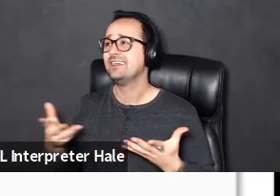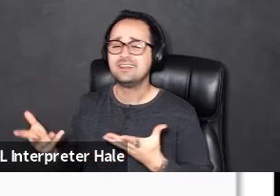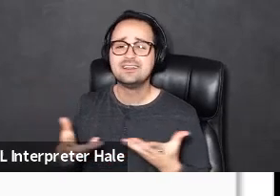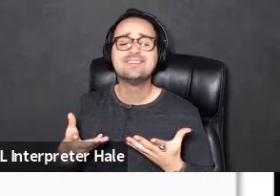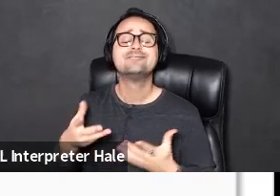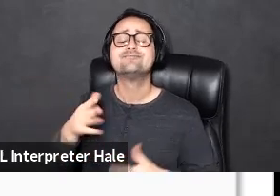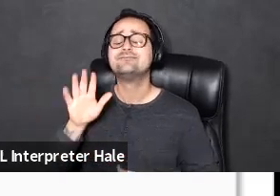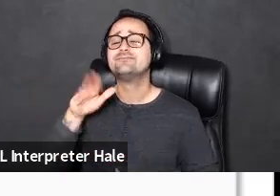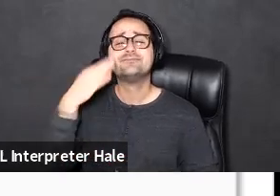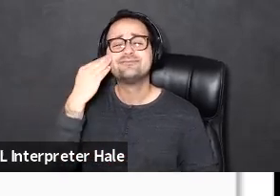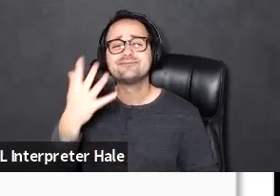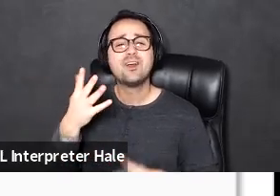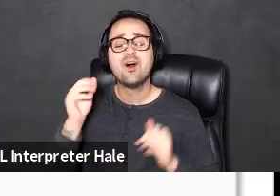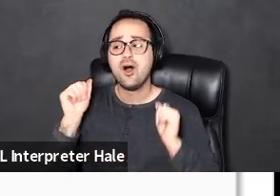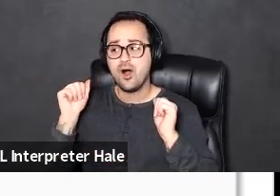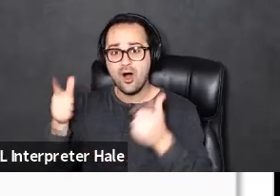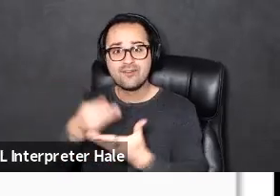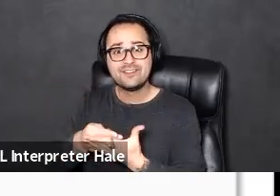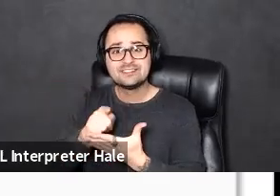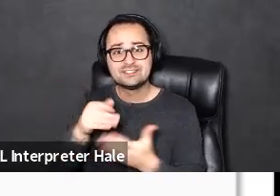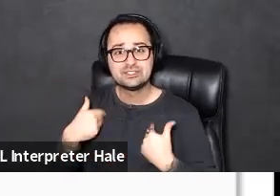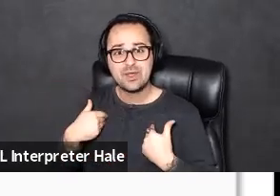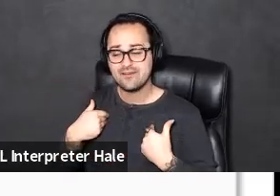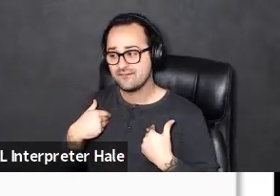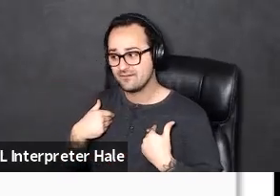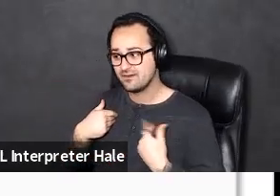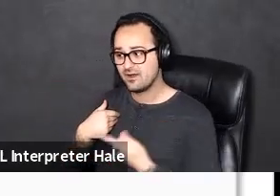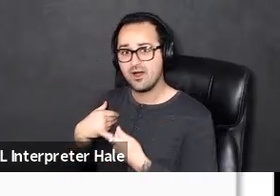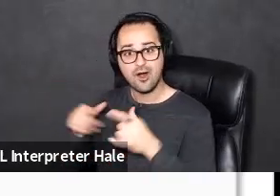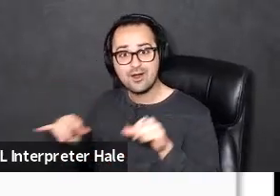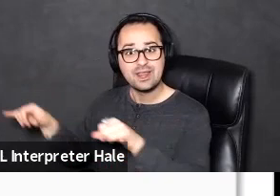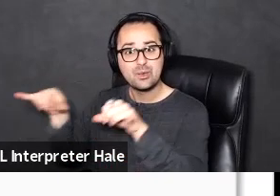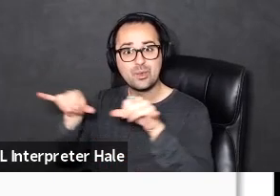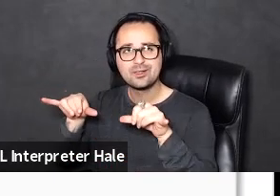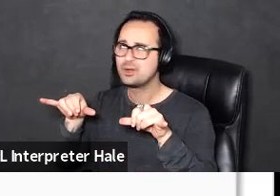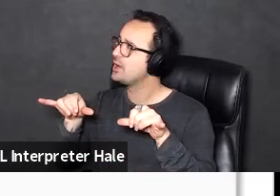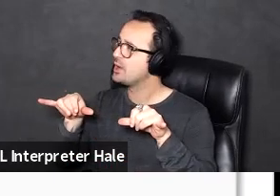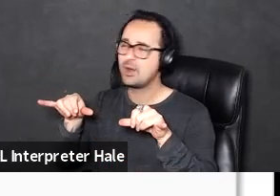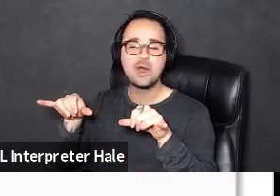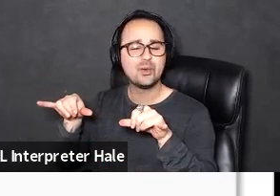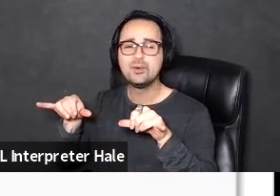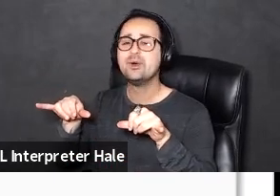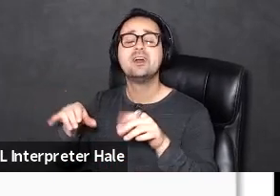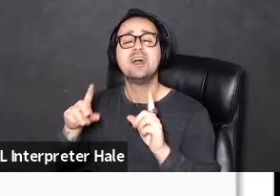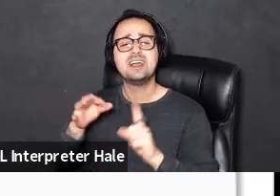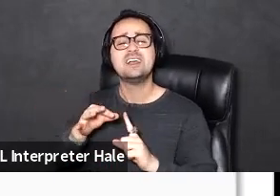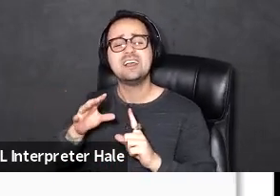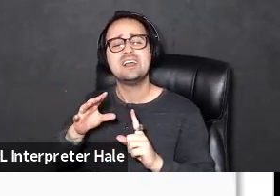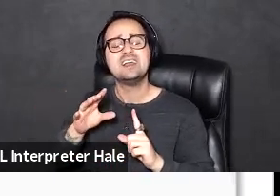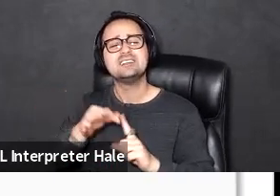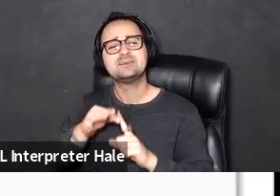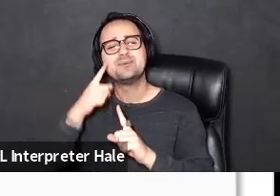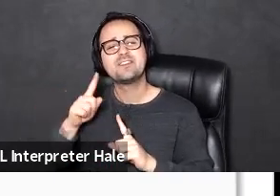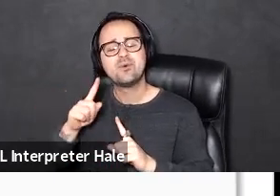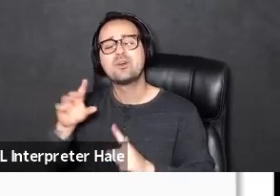realize not all the assets that you have are created equal when we're talking about putting them into a supplemental needs trust.